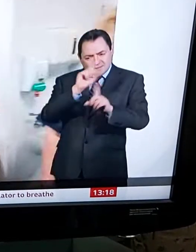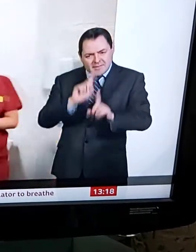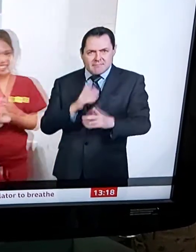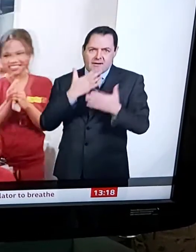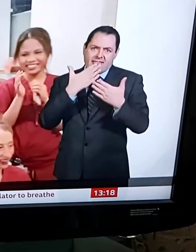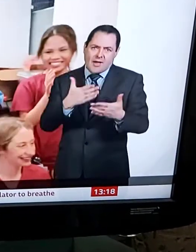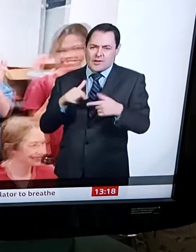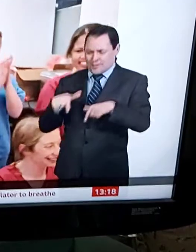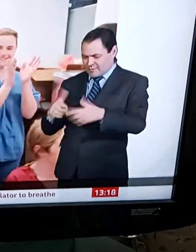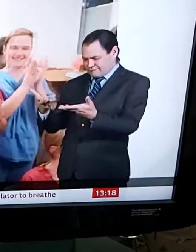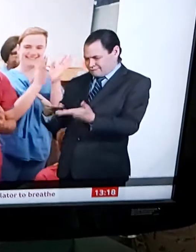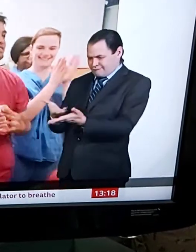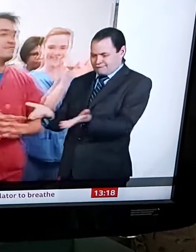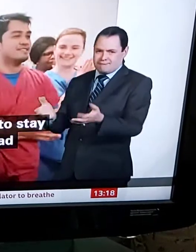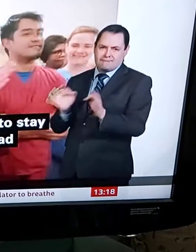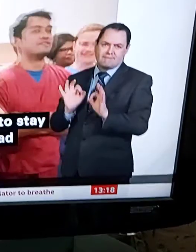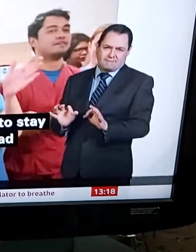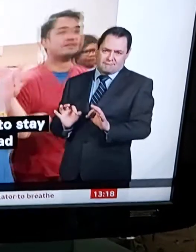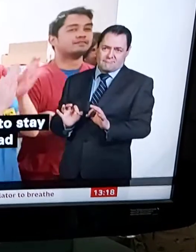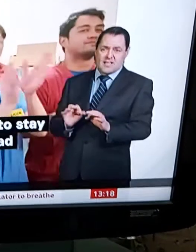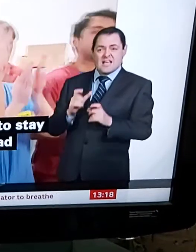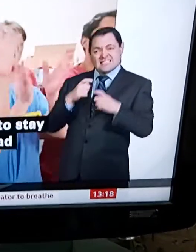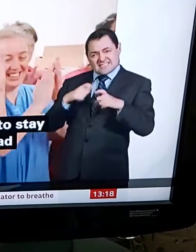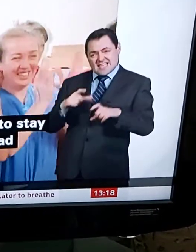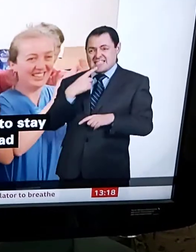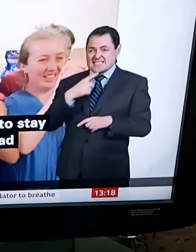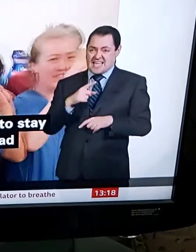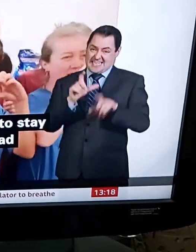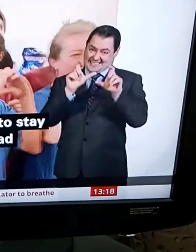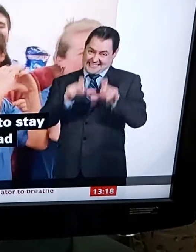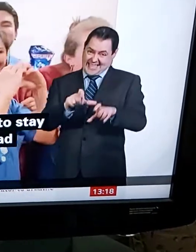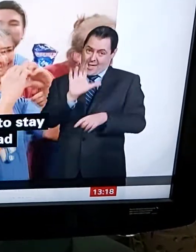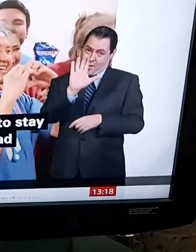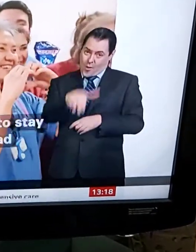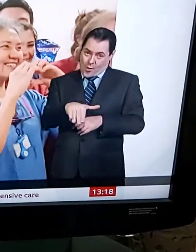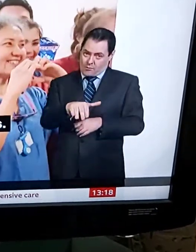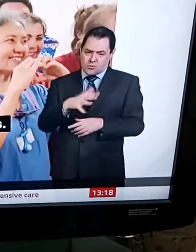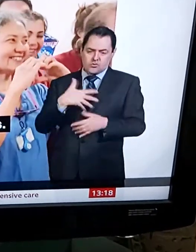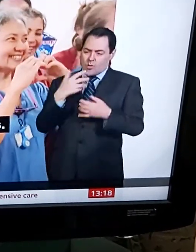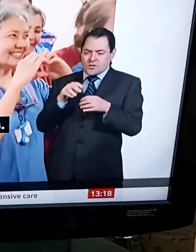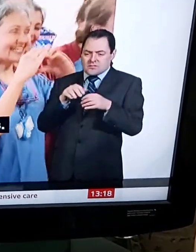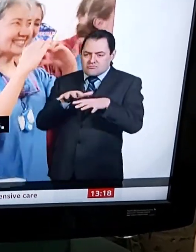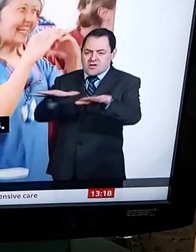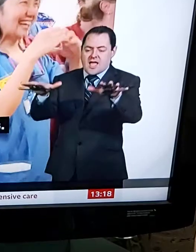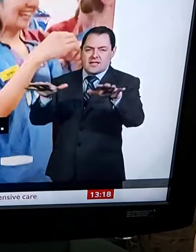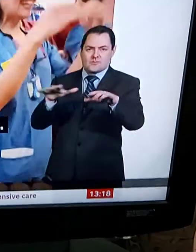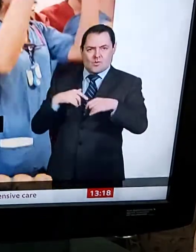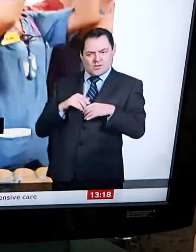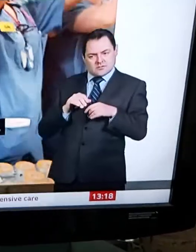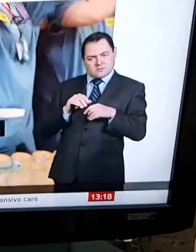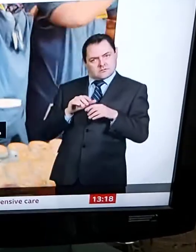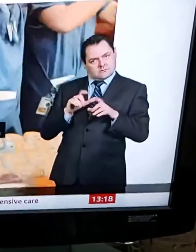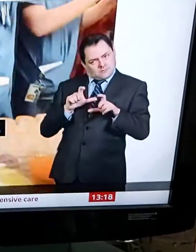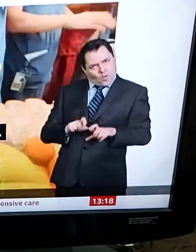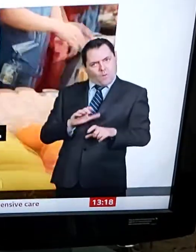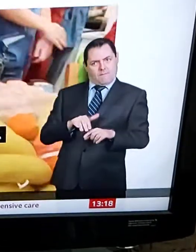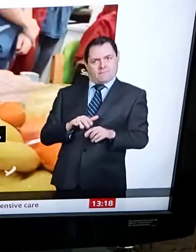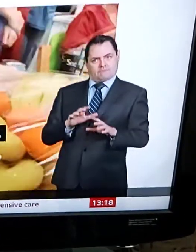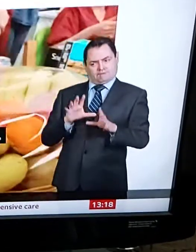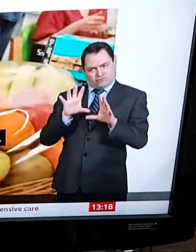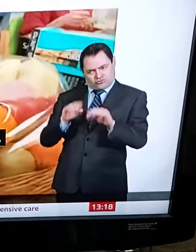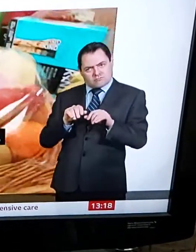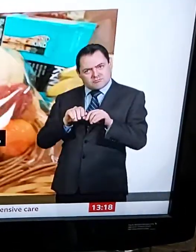Yeah. They've urged the public to stay at home to slow the spread of the virus and save lives. Fergus Walsh, BBC